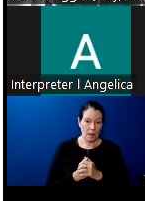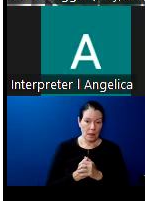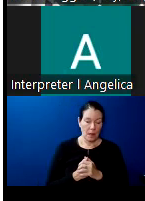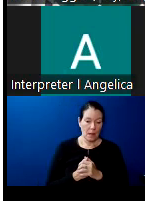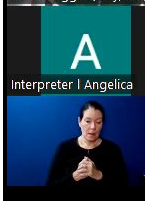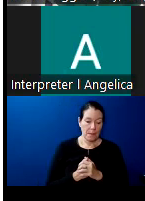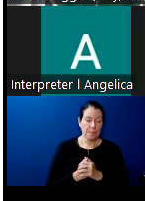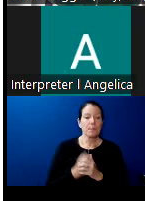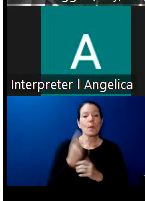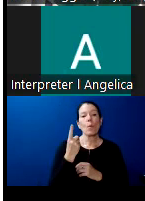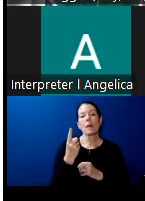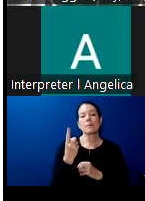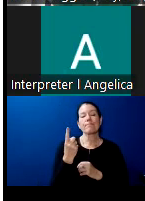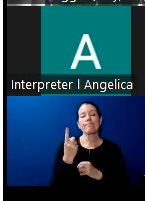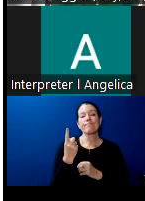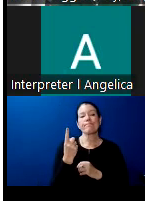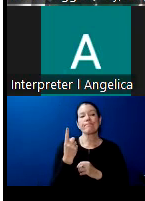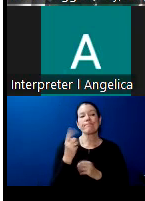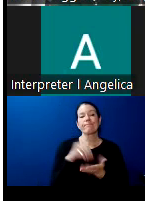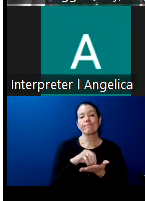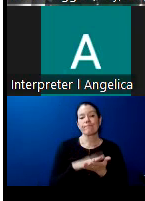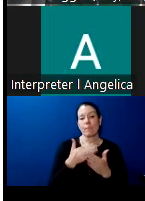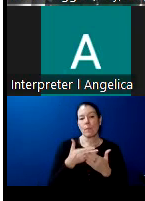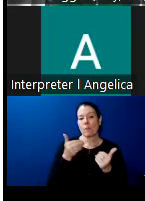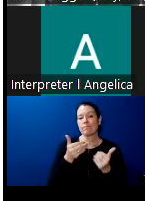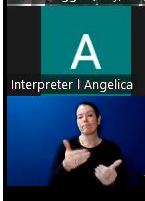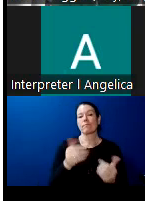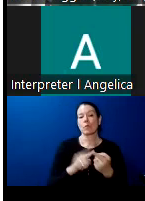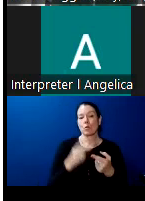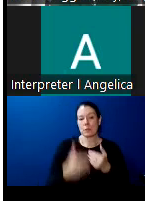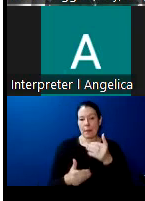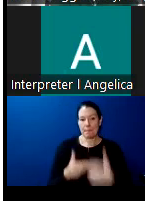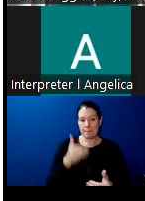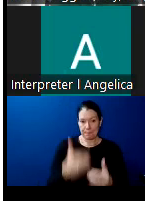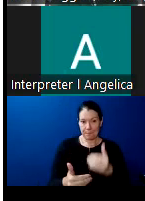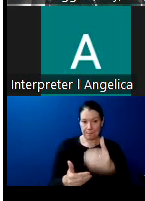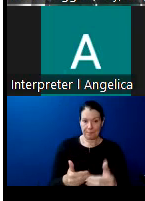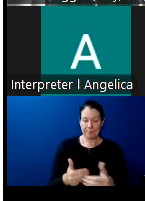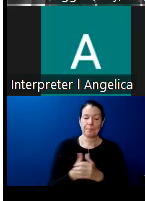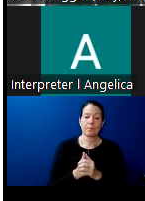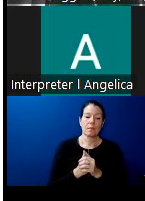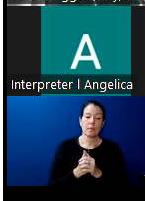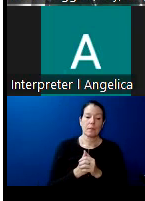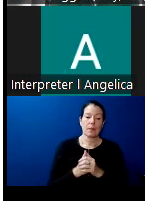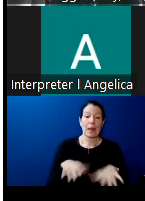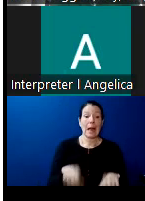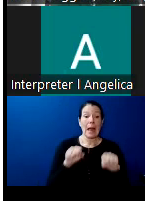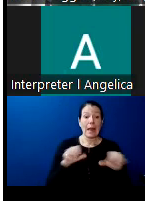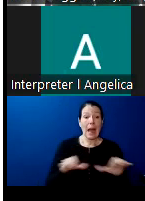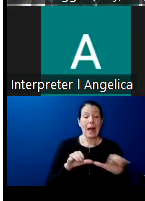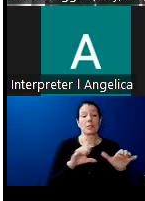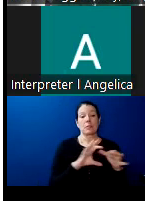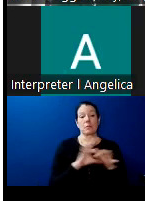so one note that I wanted to make before we moved on to steps in safety planning that take action towards safety